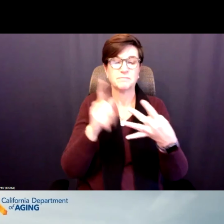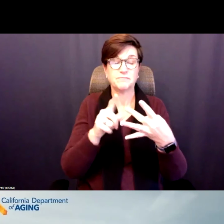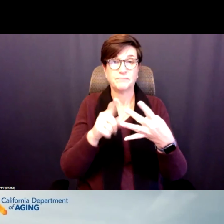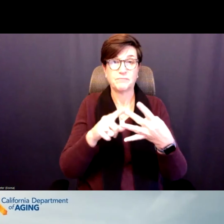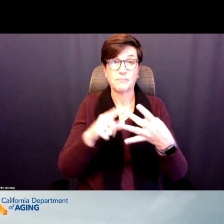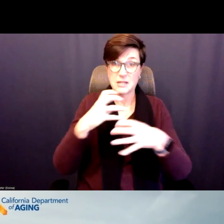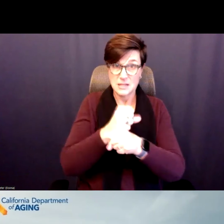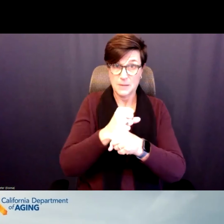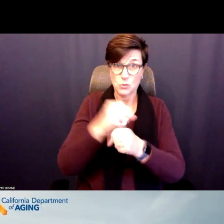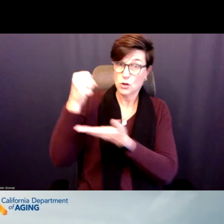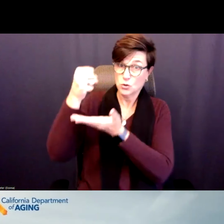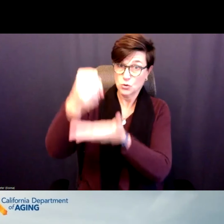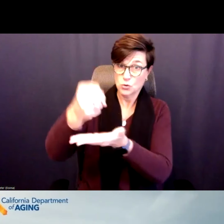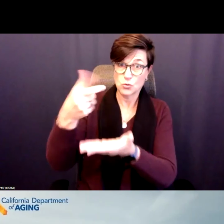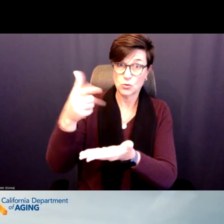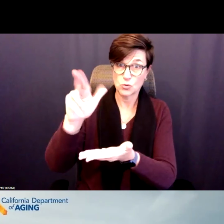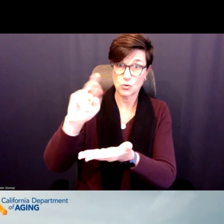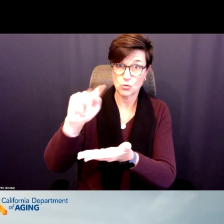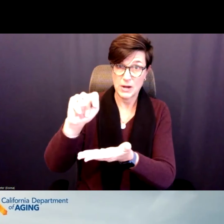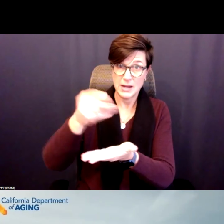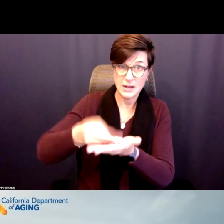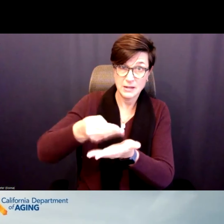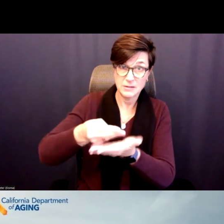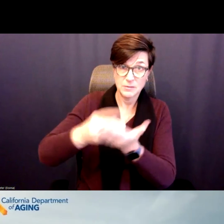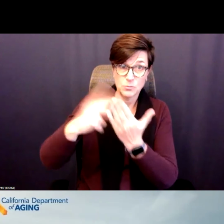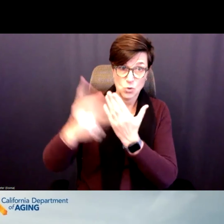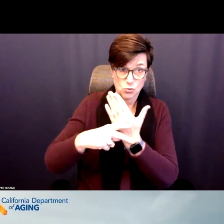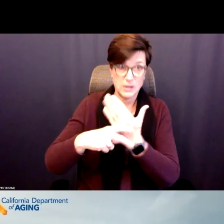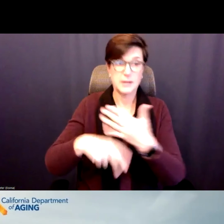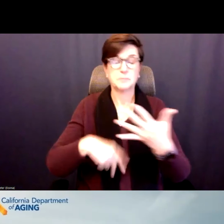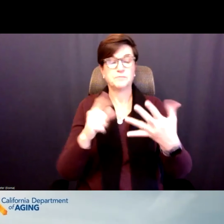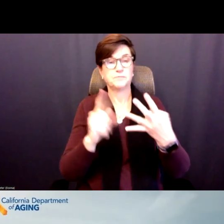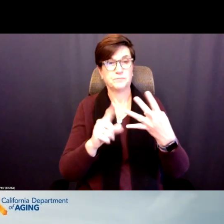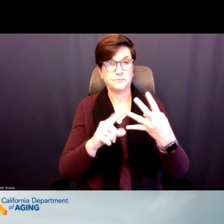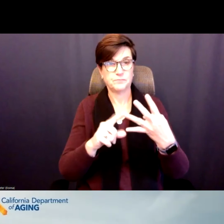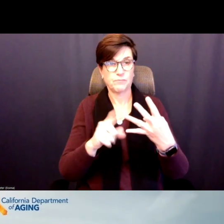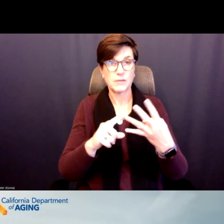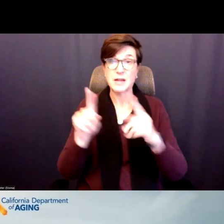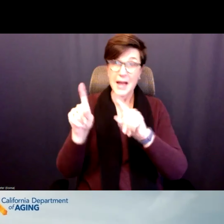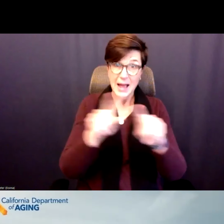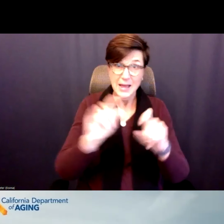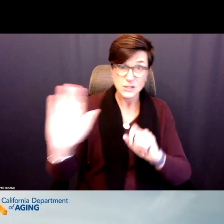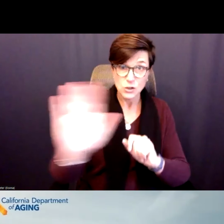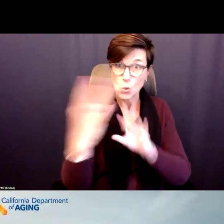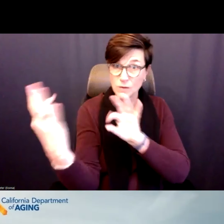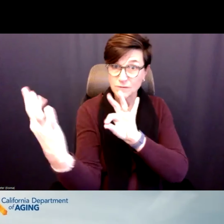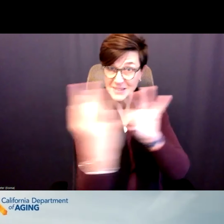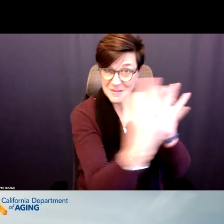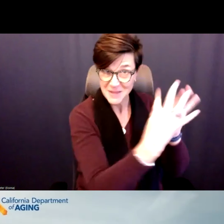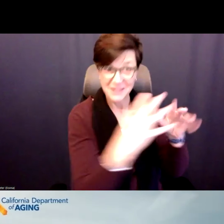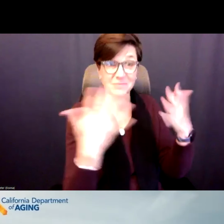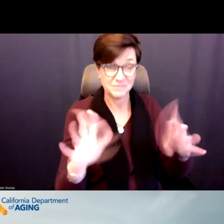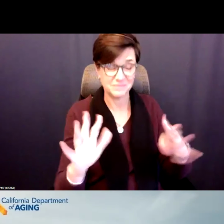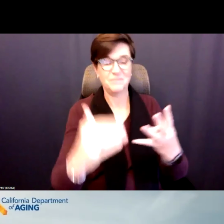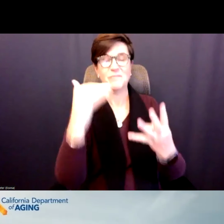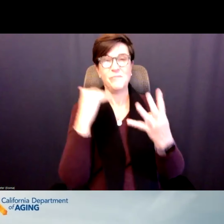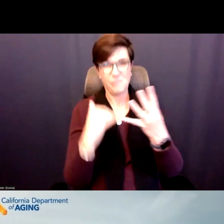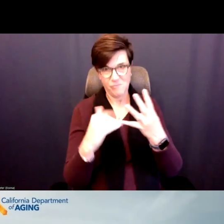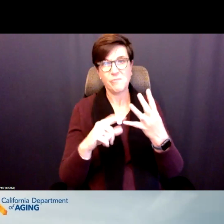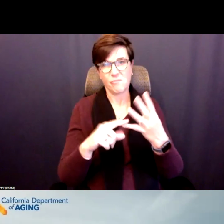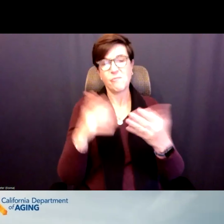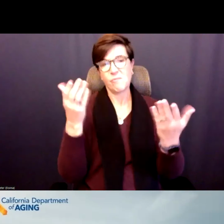then we're going to gather feedback from you, and then we'll talk a little bit about next steps. So I'm going to go ahead and share a bit about